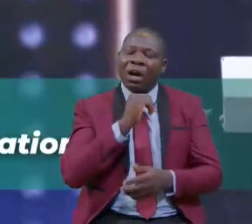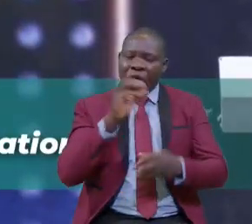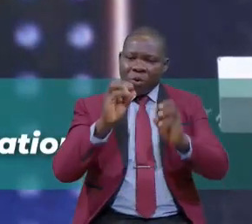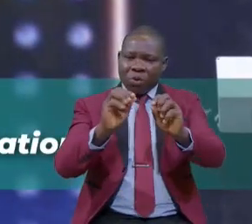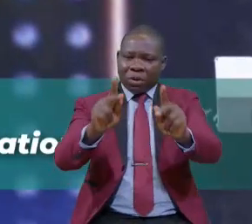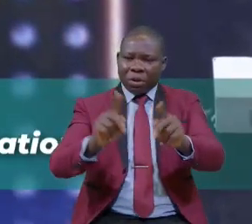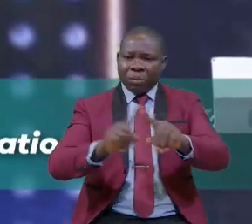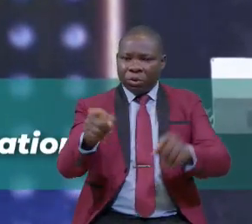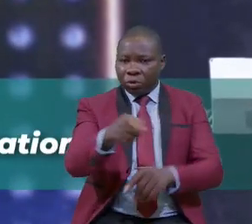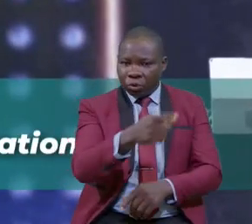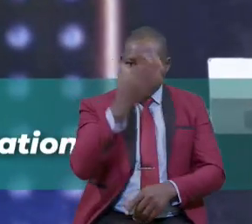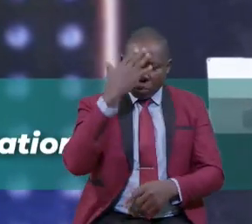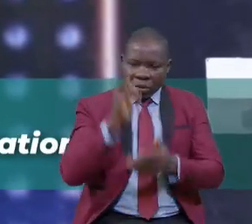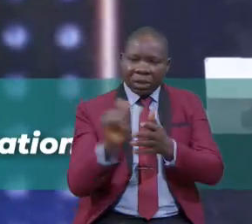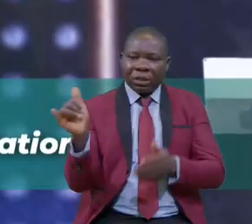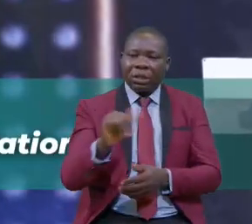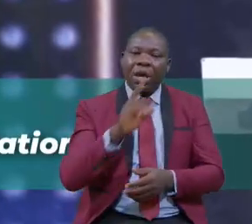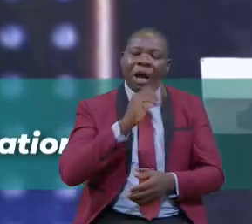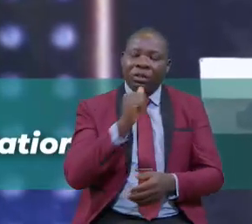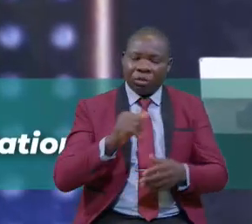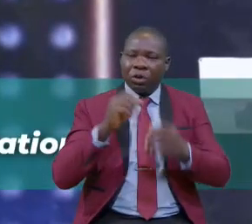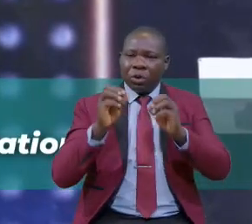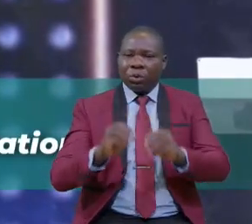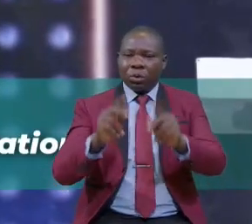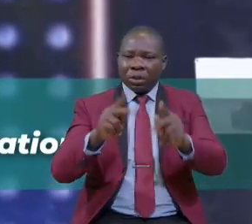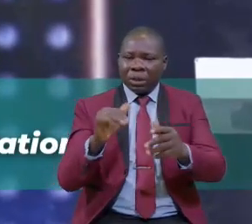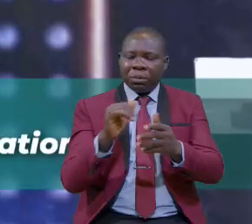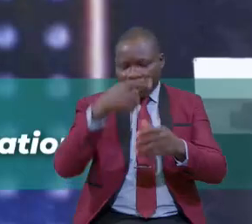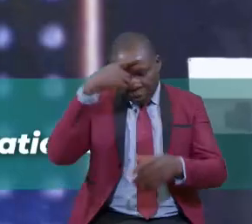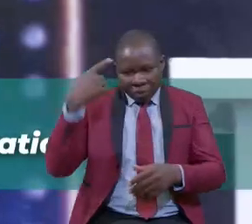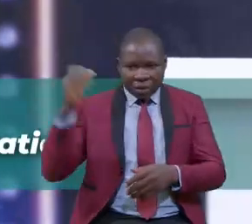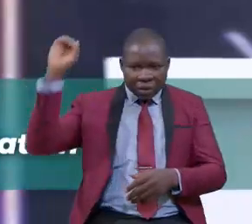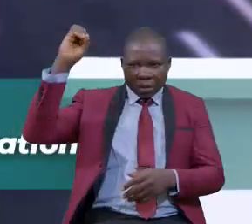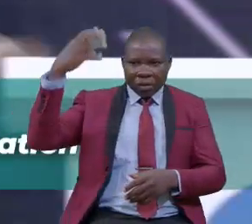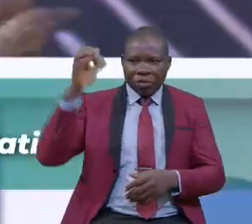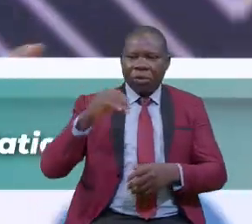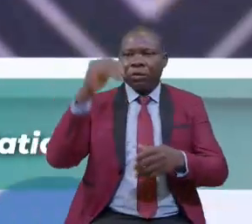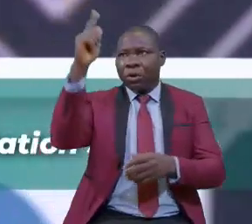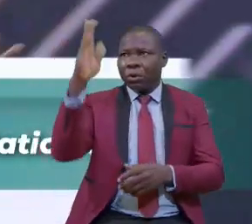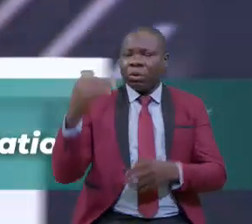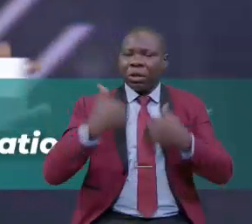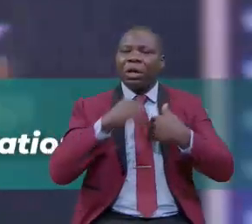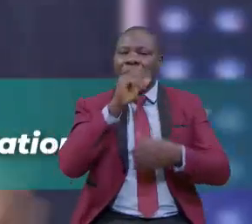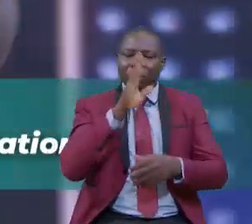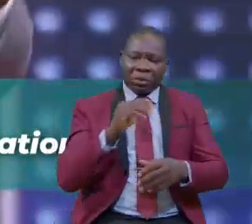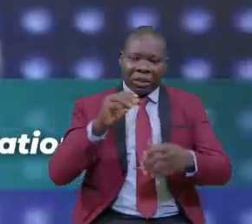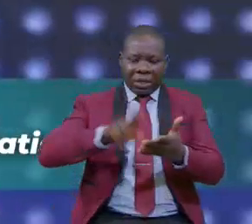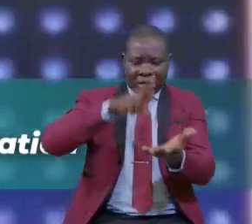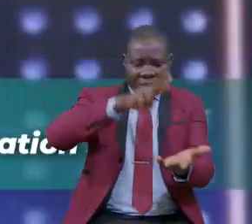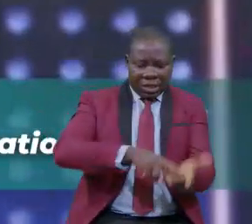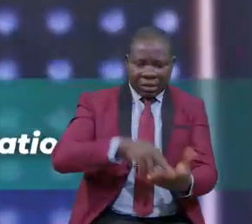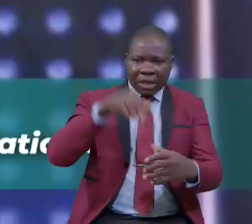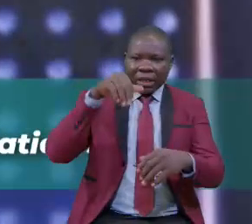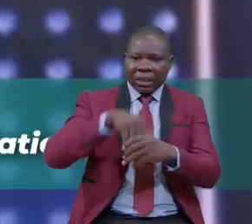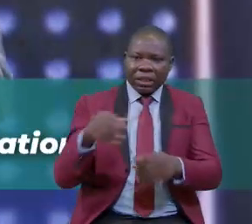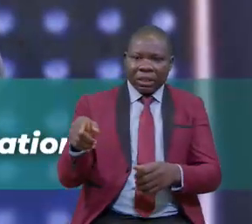God has not been registered in them. You are the agent of the Lord, the messengers of the Lord, and you are going to take the fullness